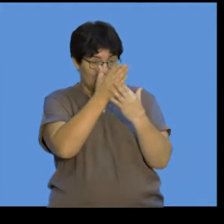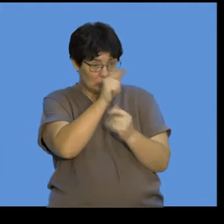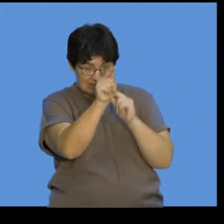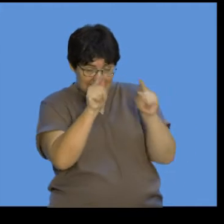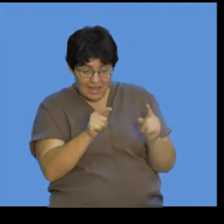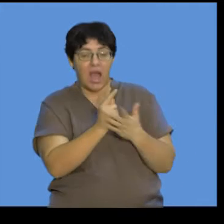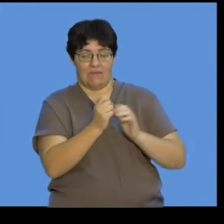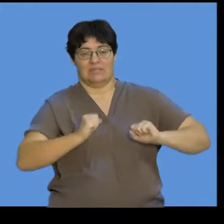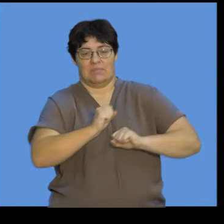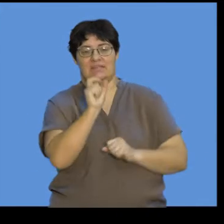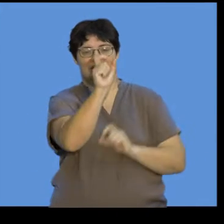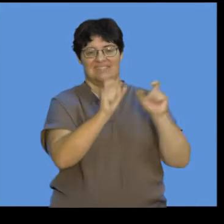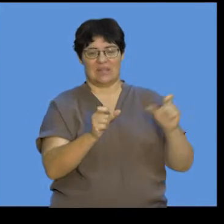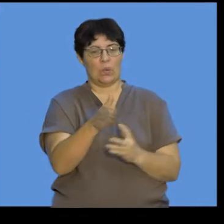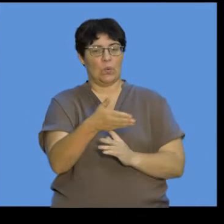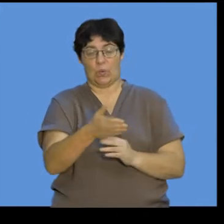important. Otherwise,